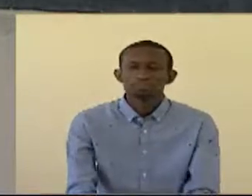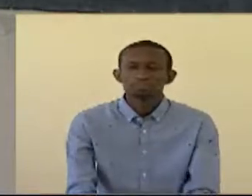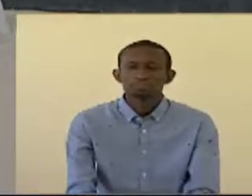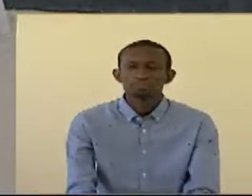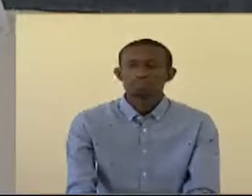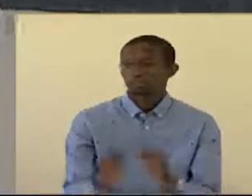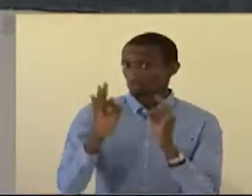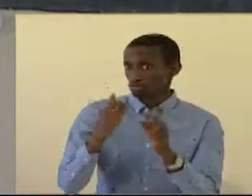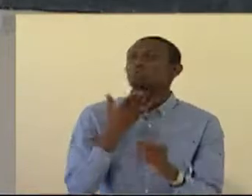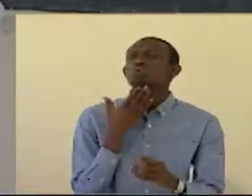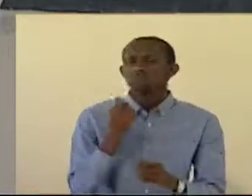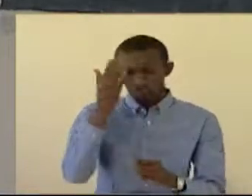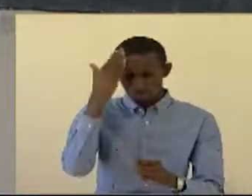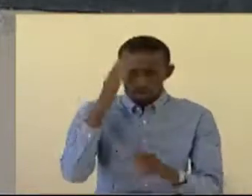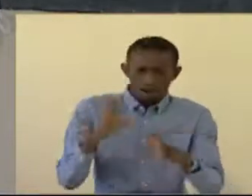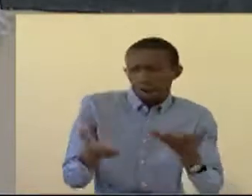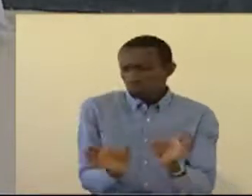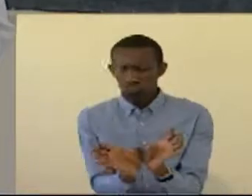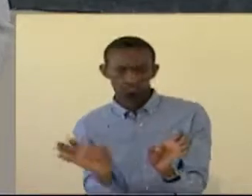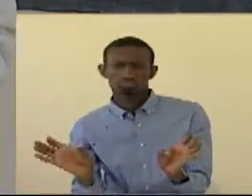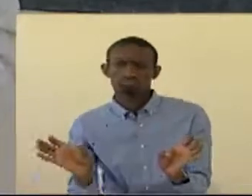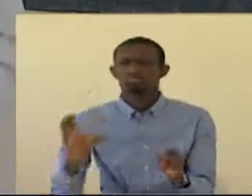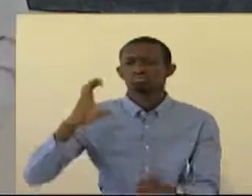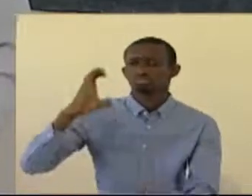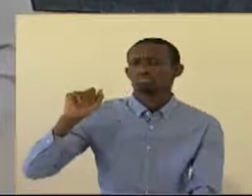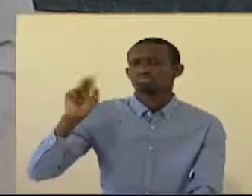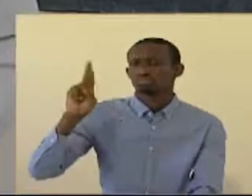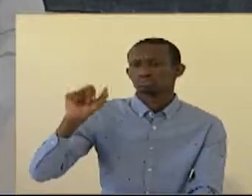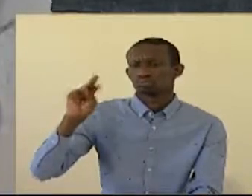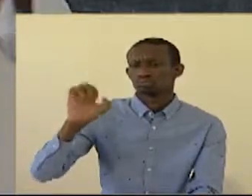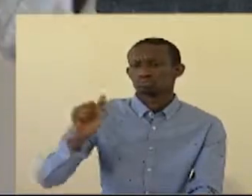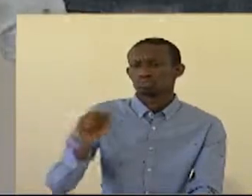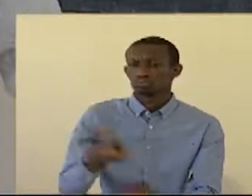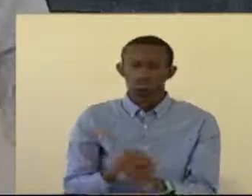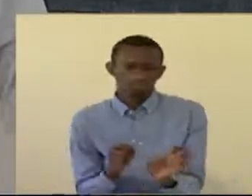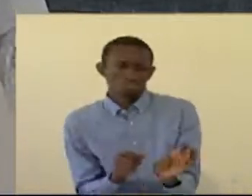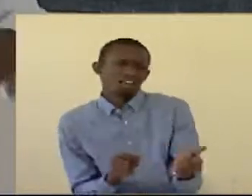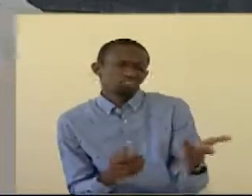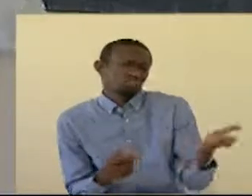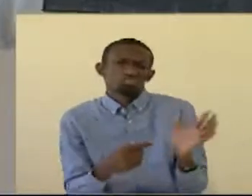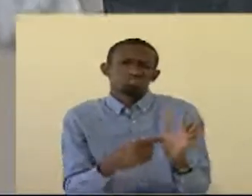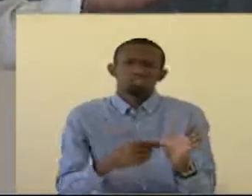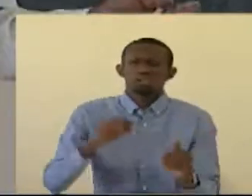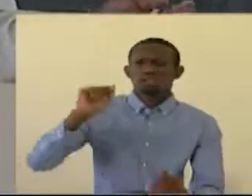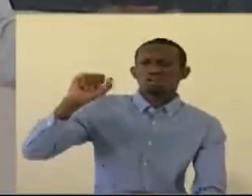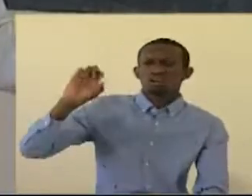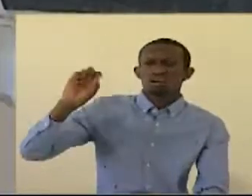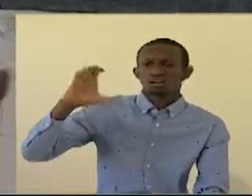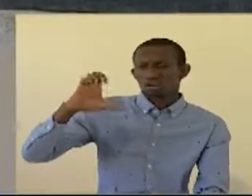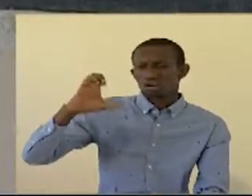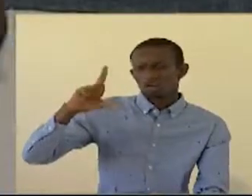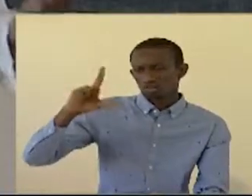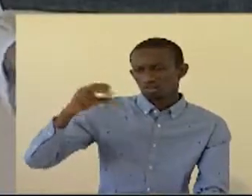So if you want to distinguish carbonyl compounds from other organic compounds like alcohols,